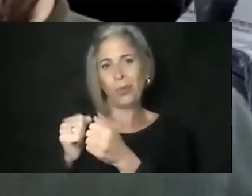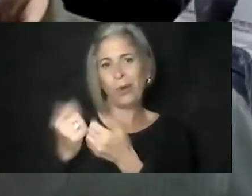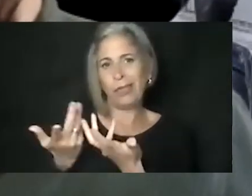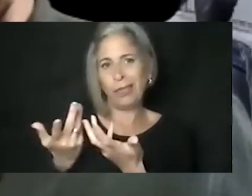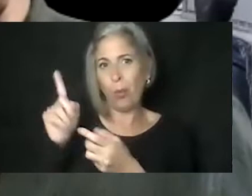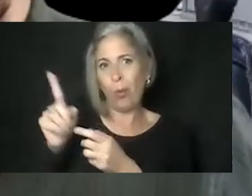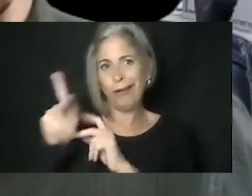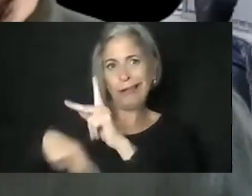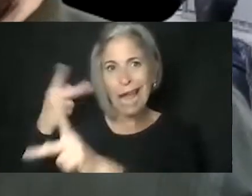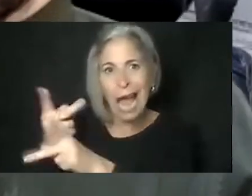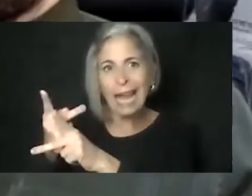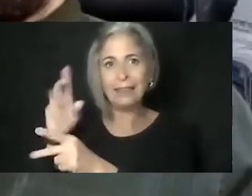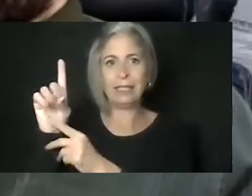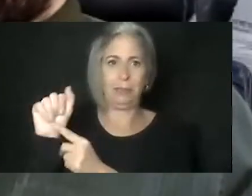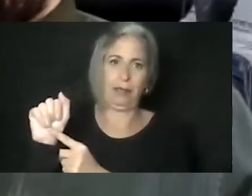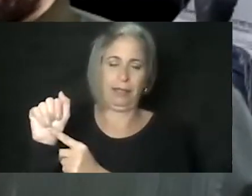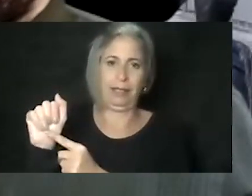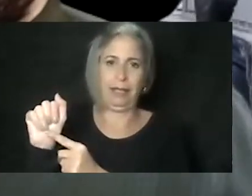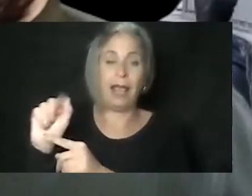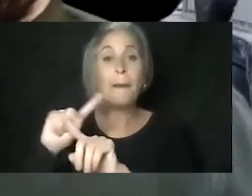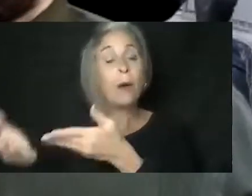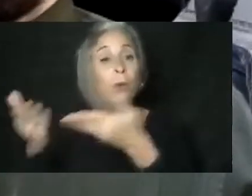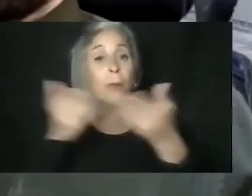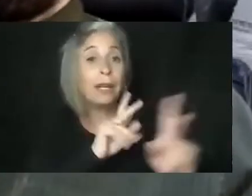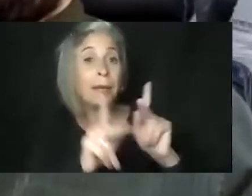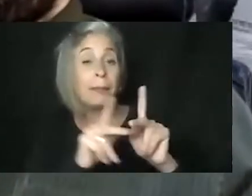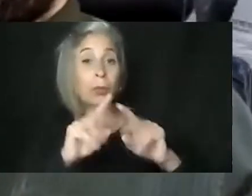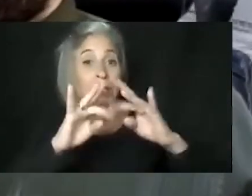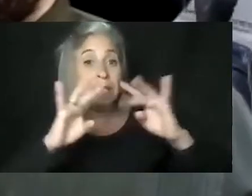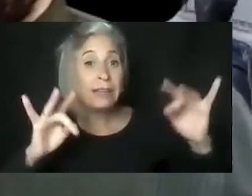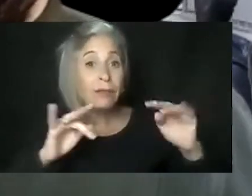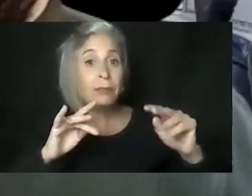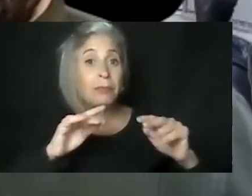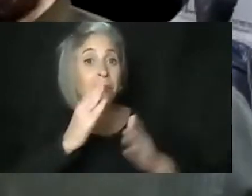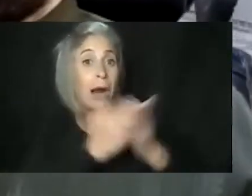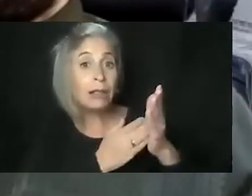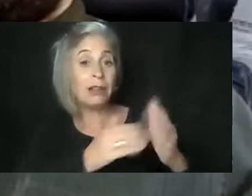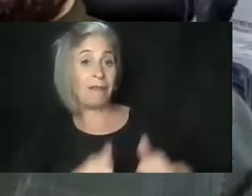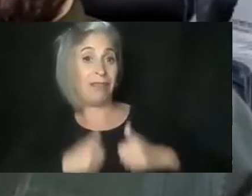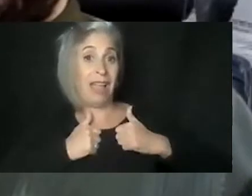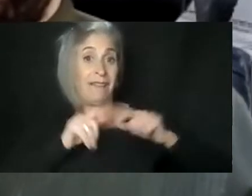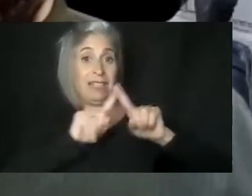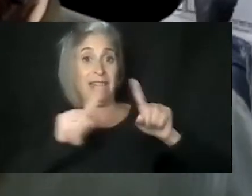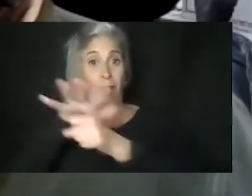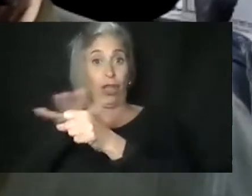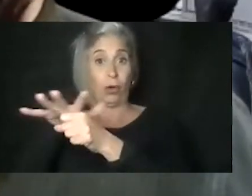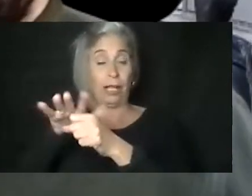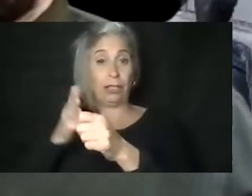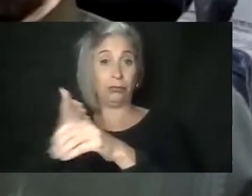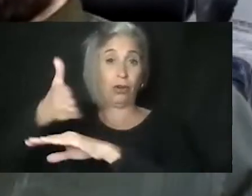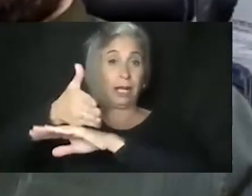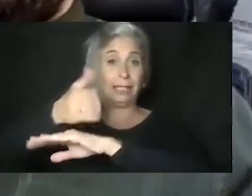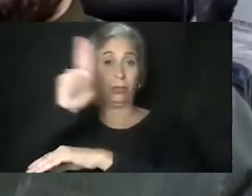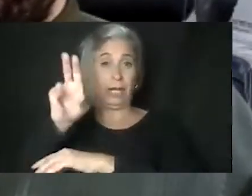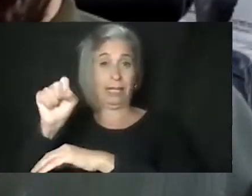one type of disability, but that we're bringing on folks in different stages of life, folks from different locations across Canada and the United